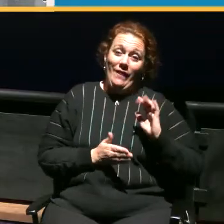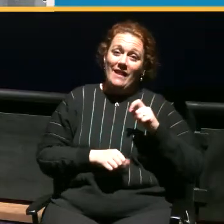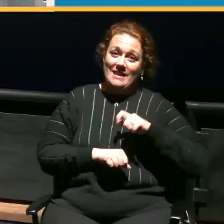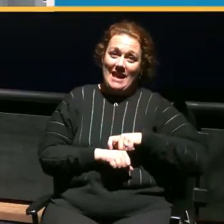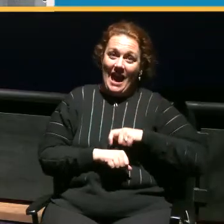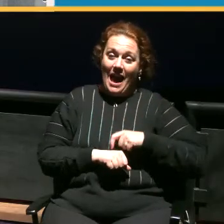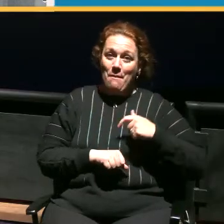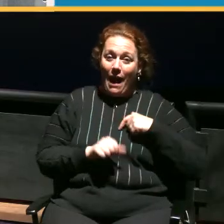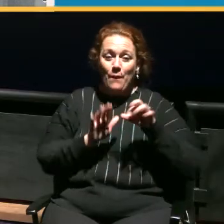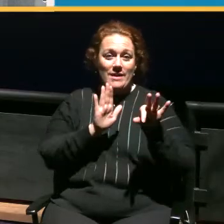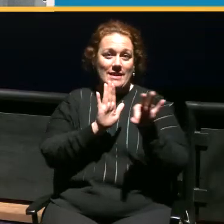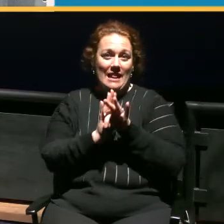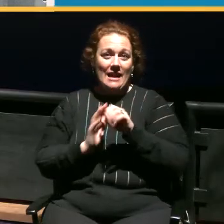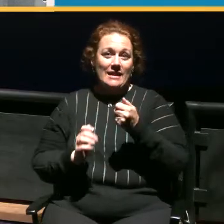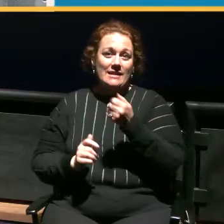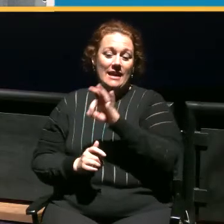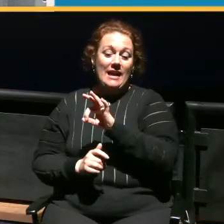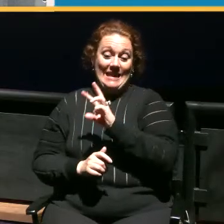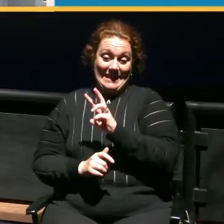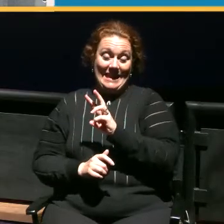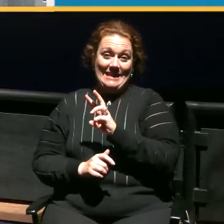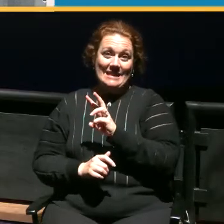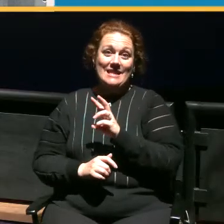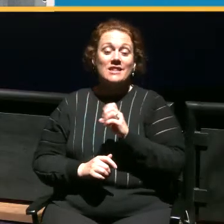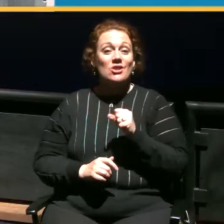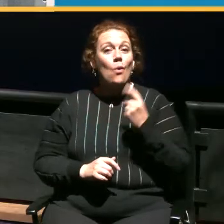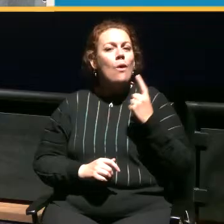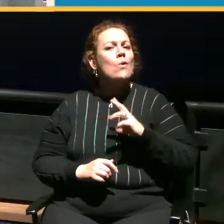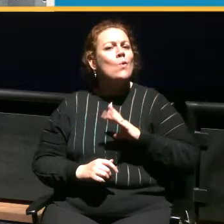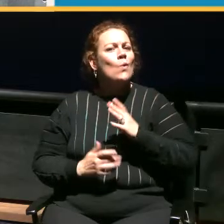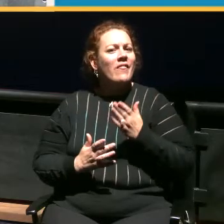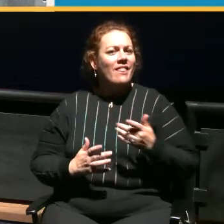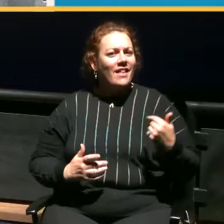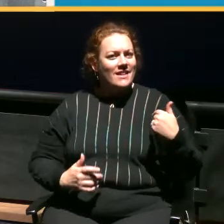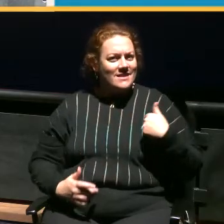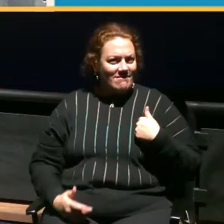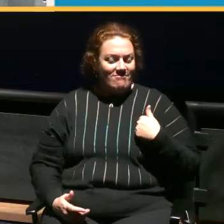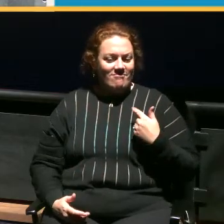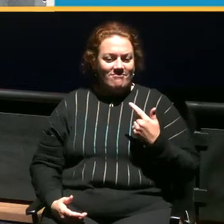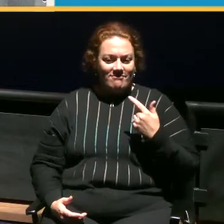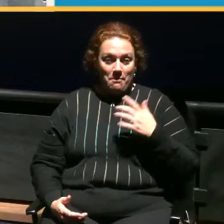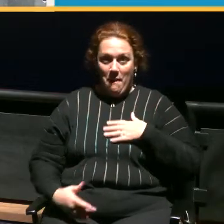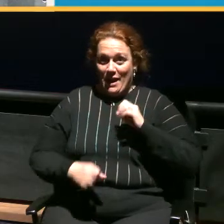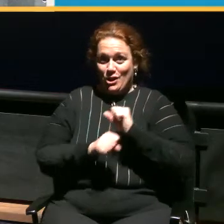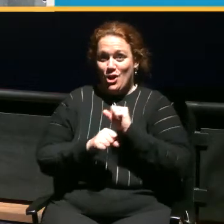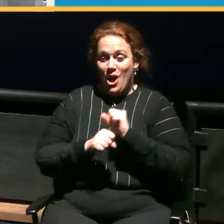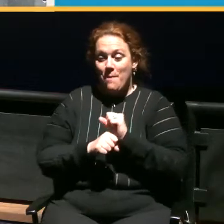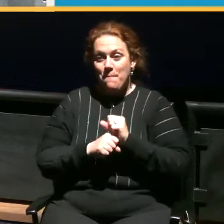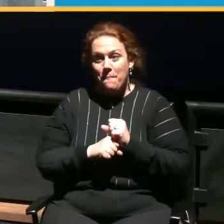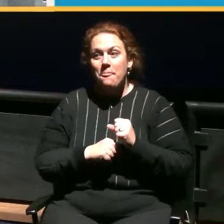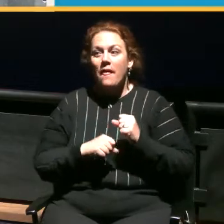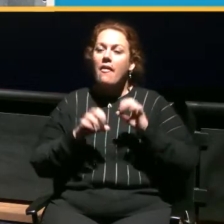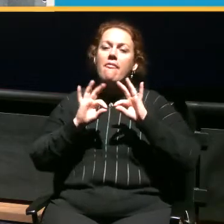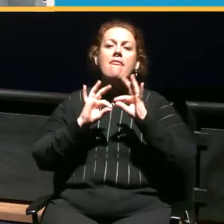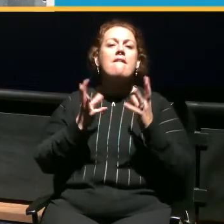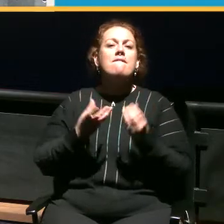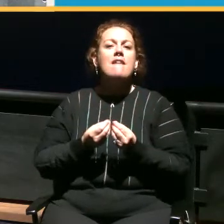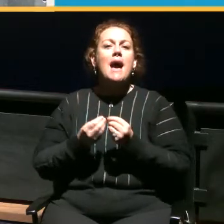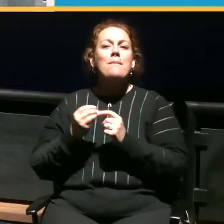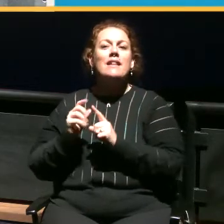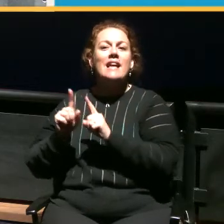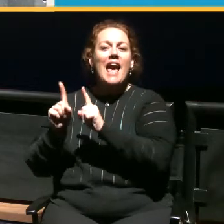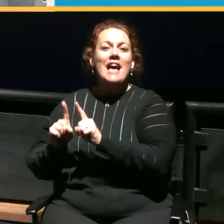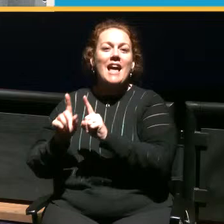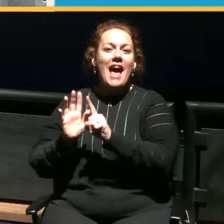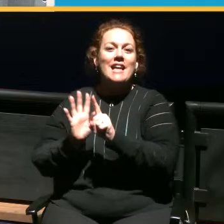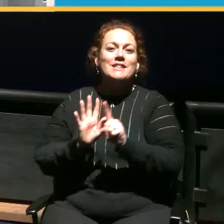was selected in 1996. And one of the cool things I got to do in my job was be the family escort for this crew.